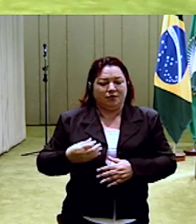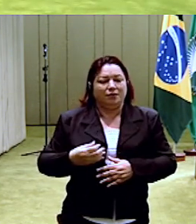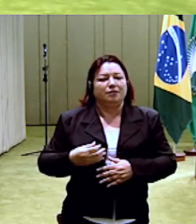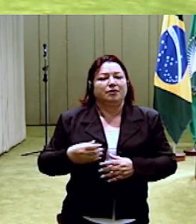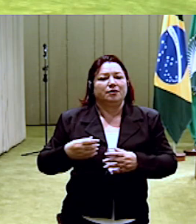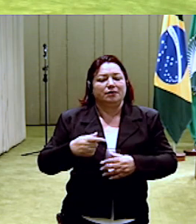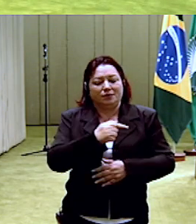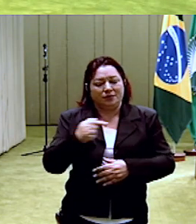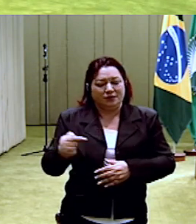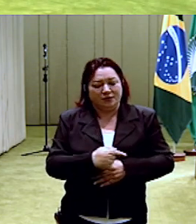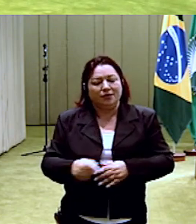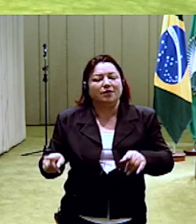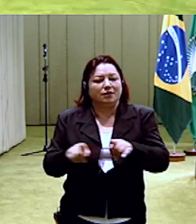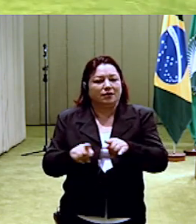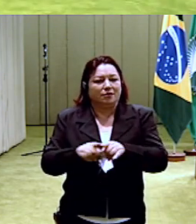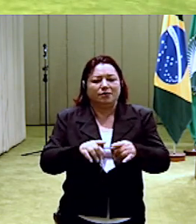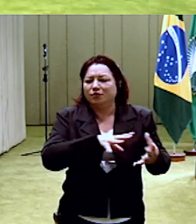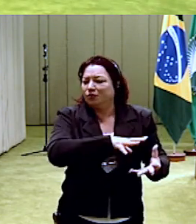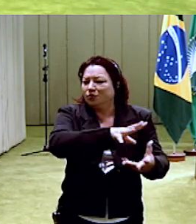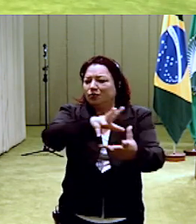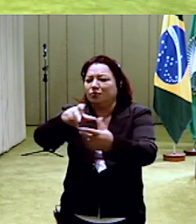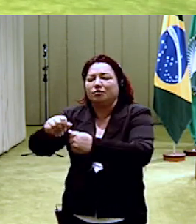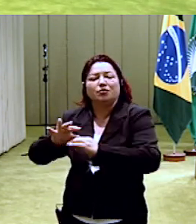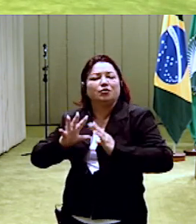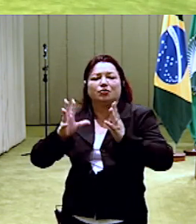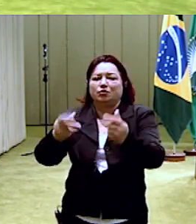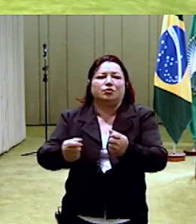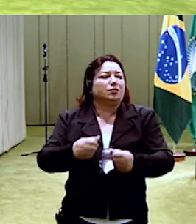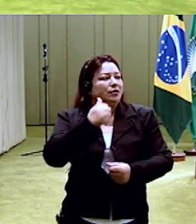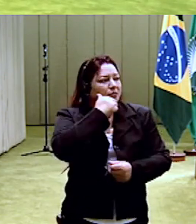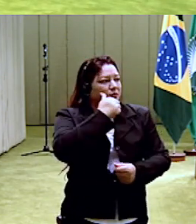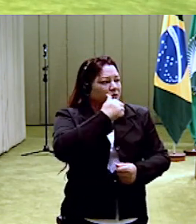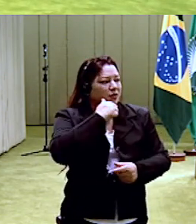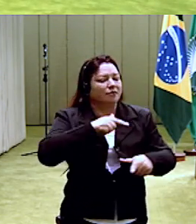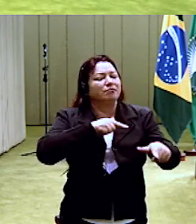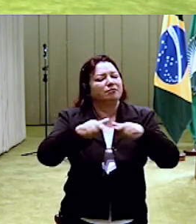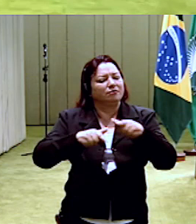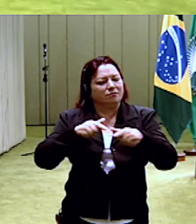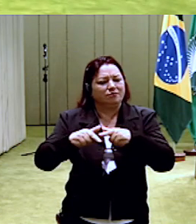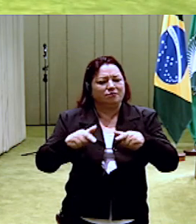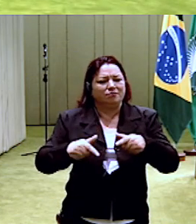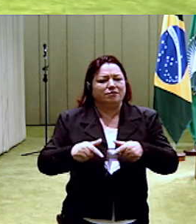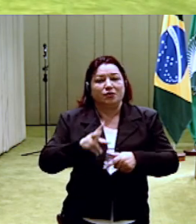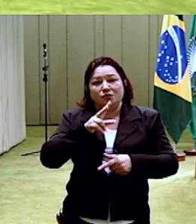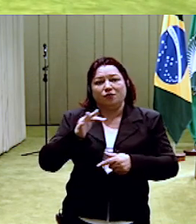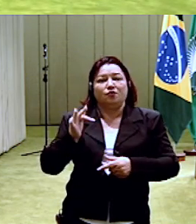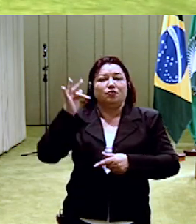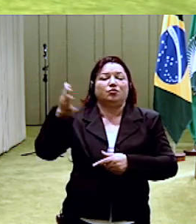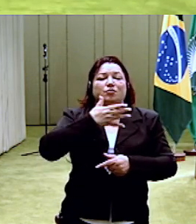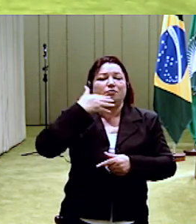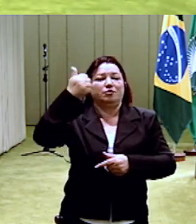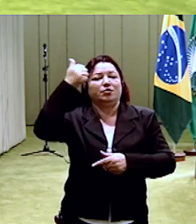plan and a dream to help many young girls to have a better future. meaning they can have the education. Then after